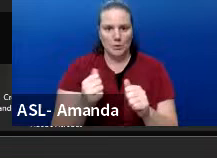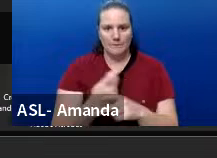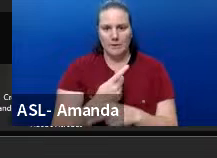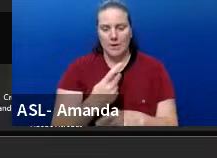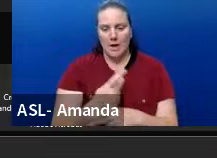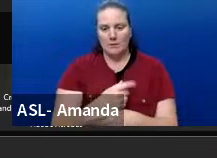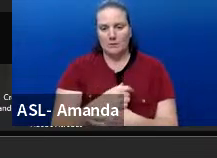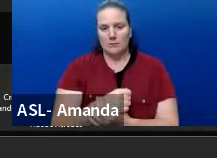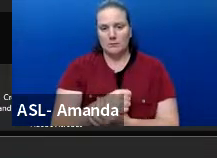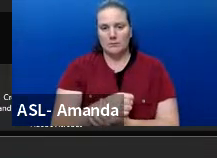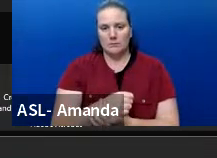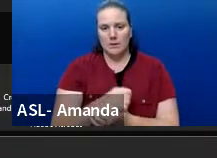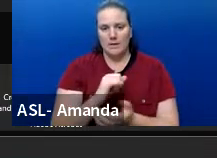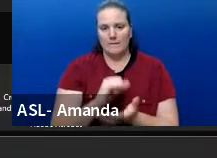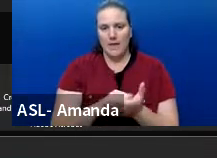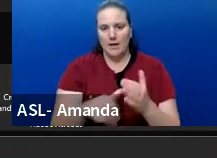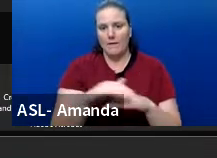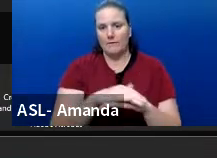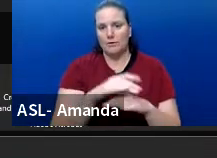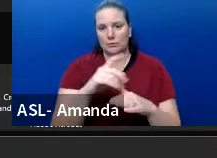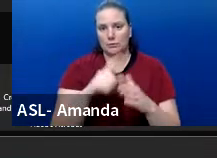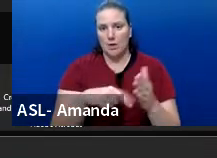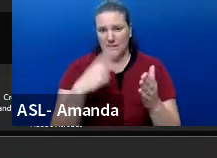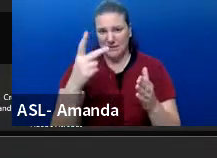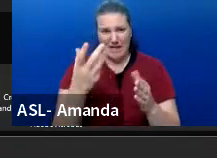that covers what I see as a gap.